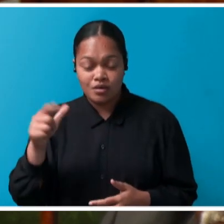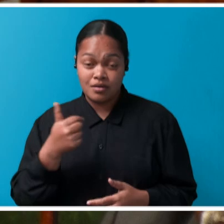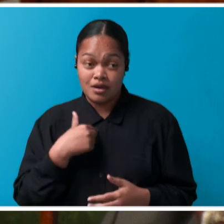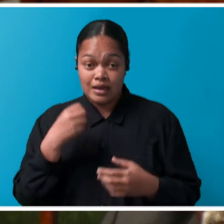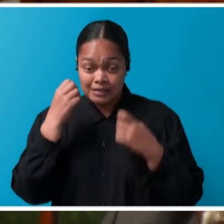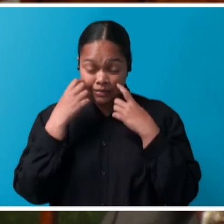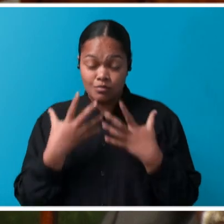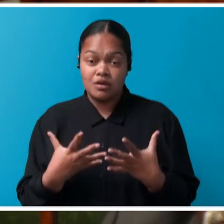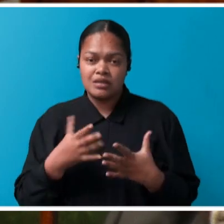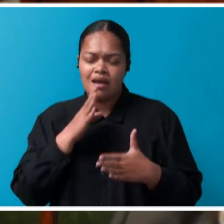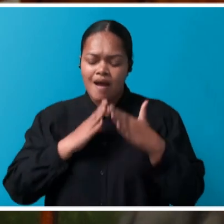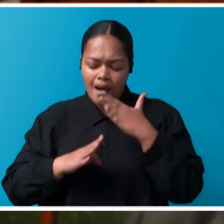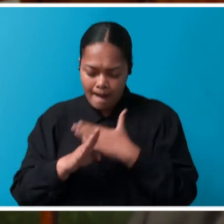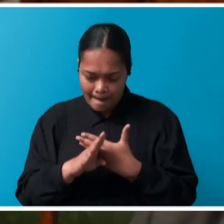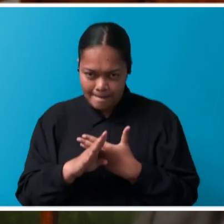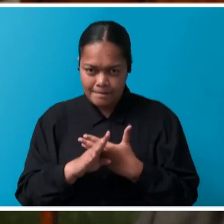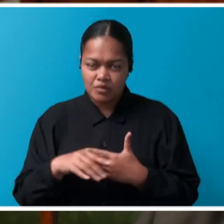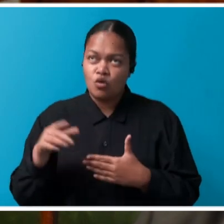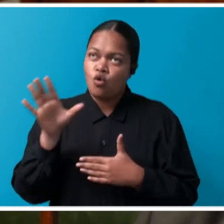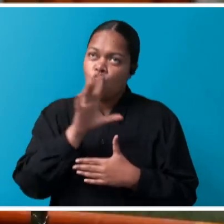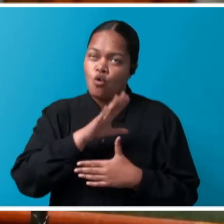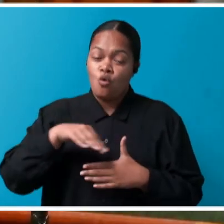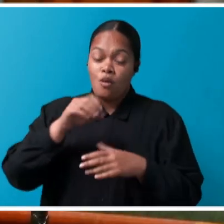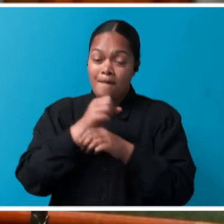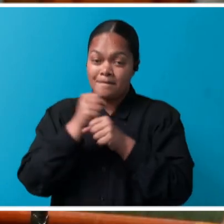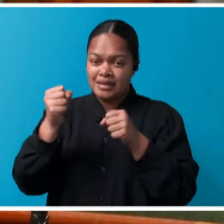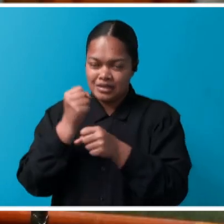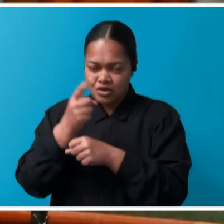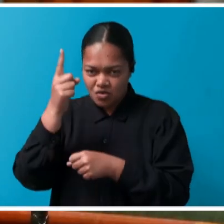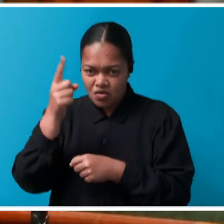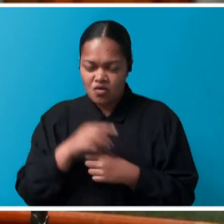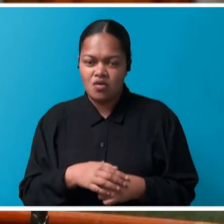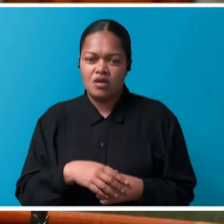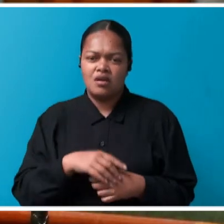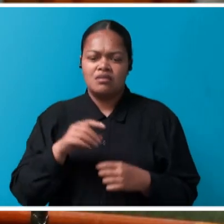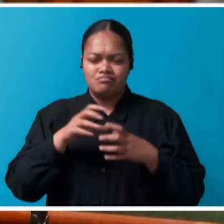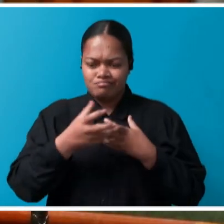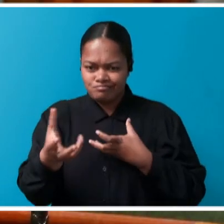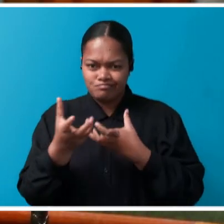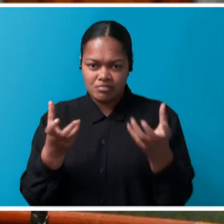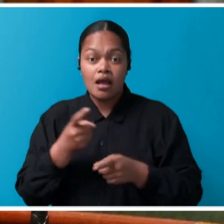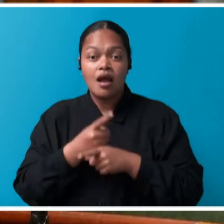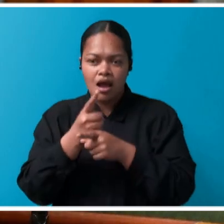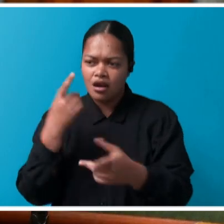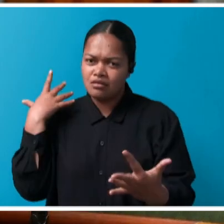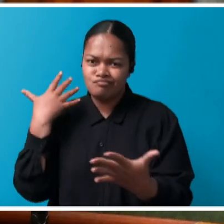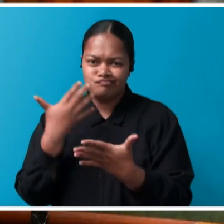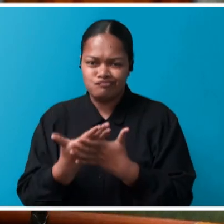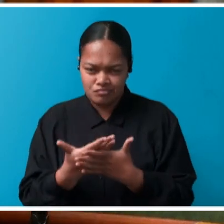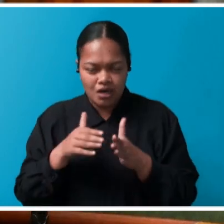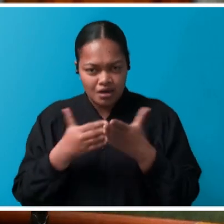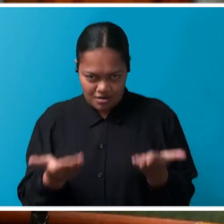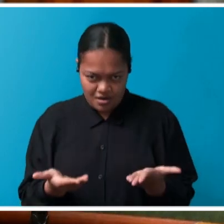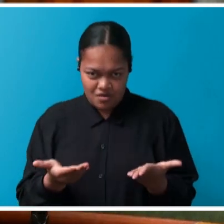humble gratitude this morning to Almighty God for the divine guidance of our nations till now. This